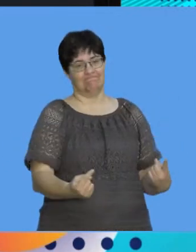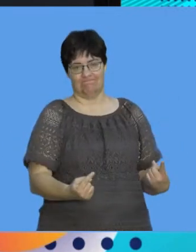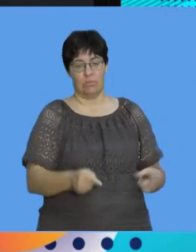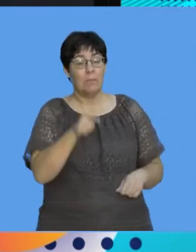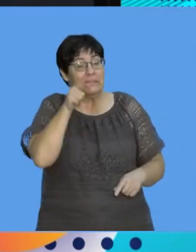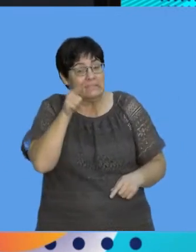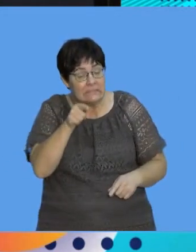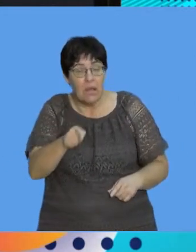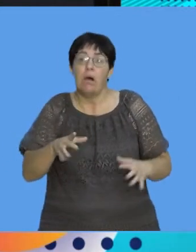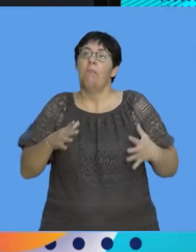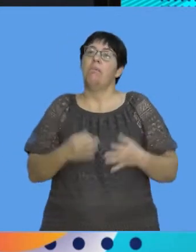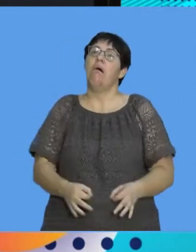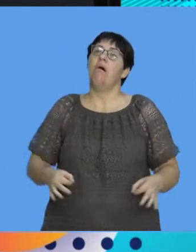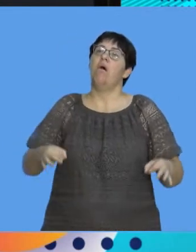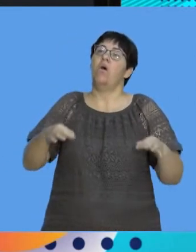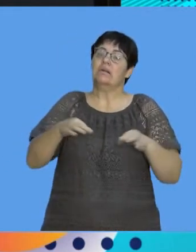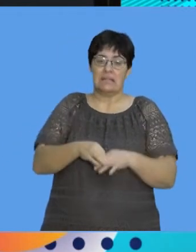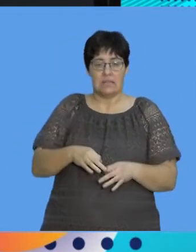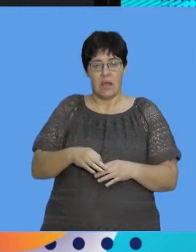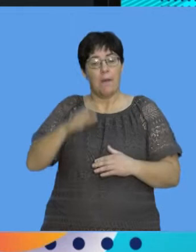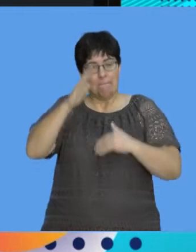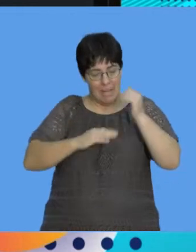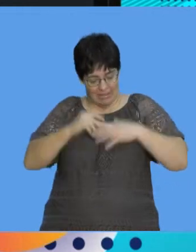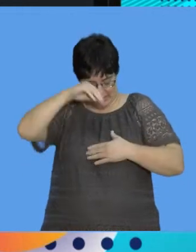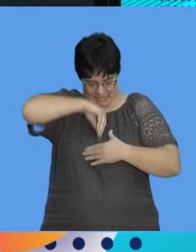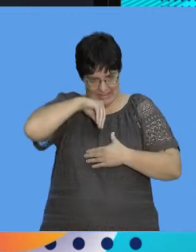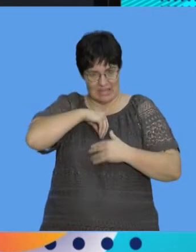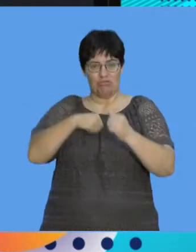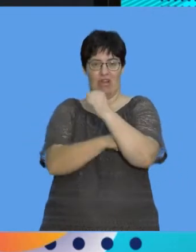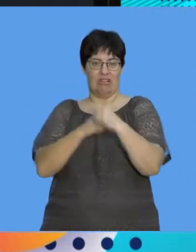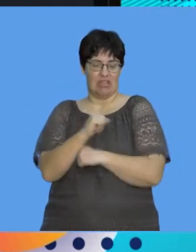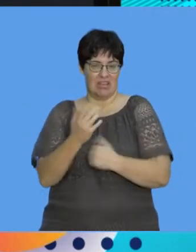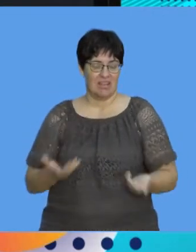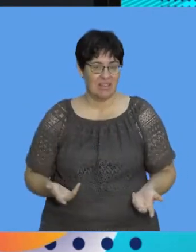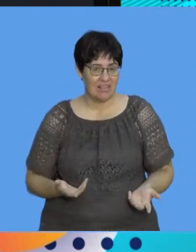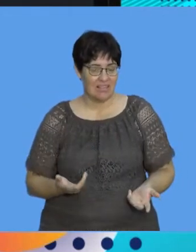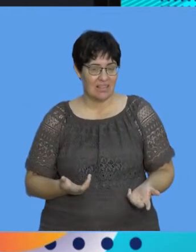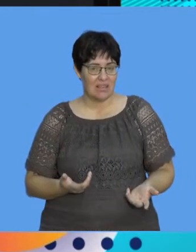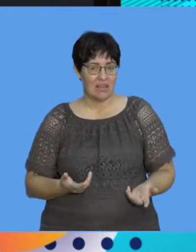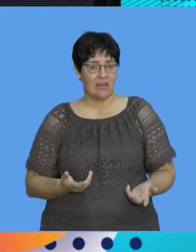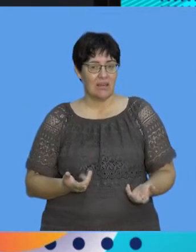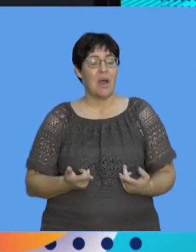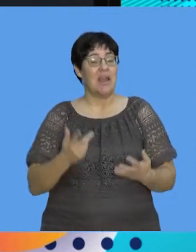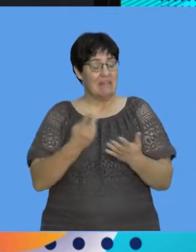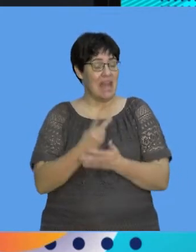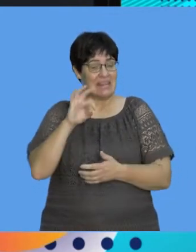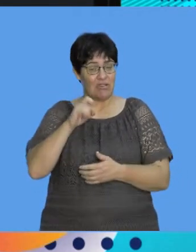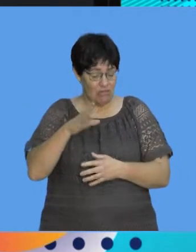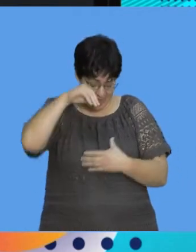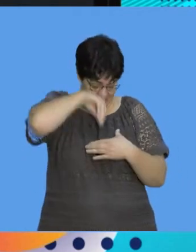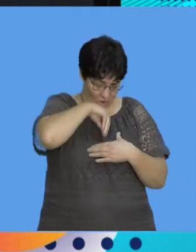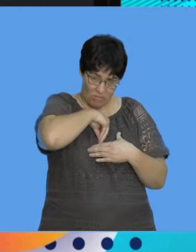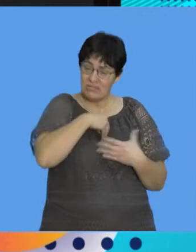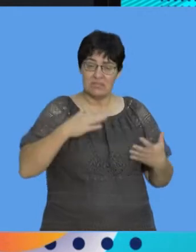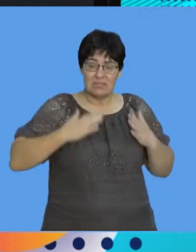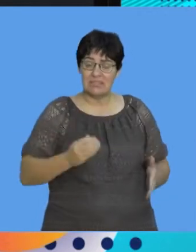is essential to build substances and structures in our body. We really need to have nitrogen in our